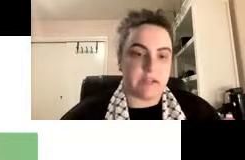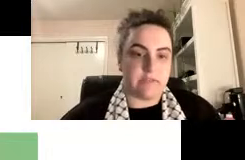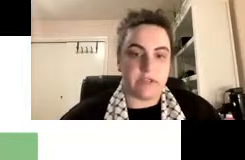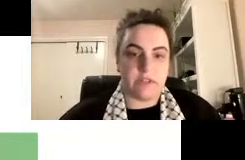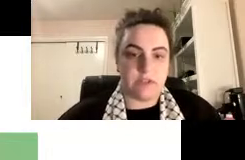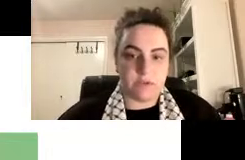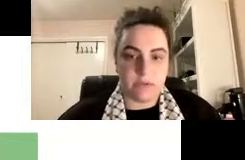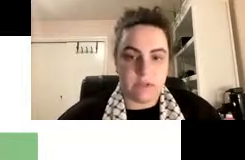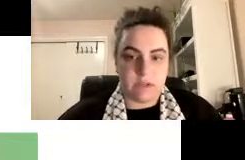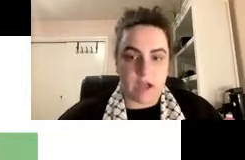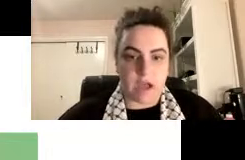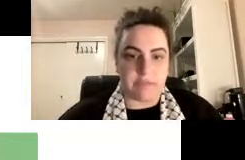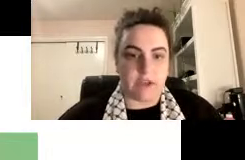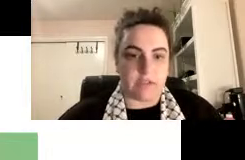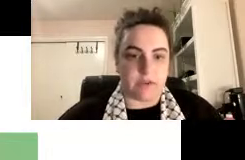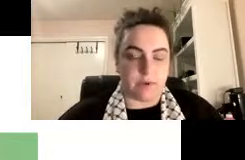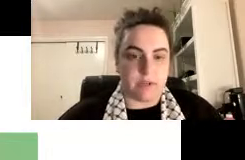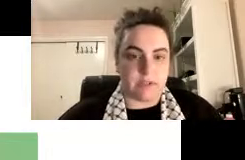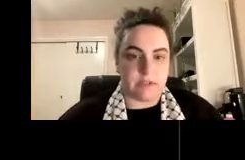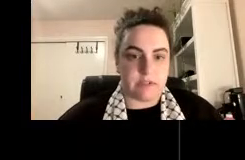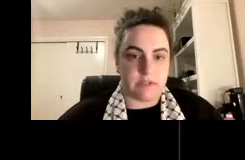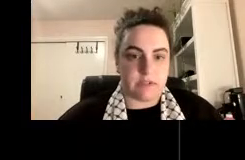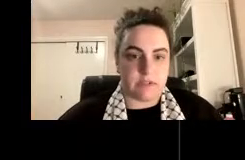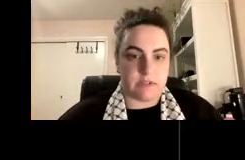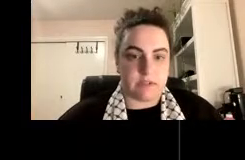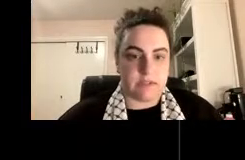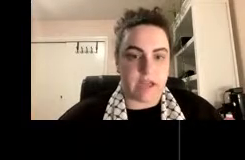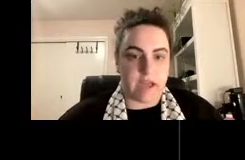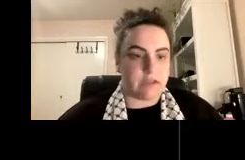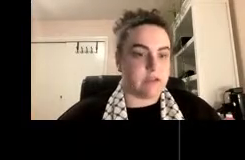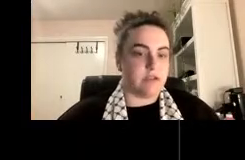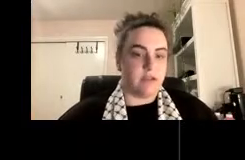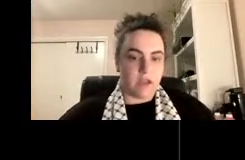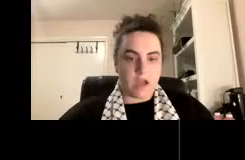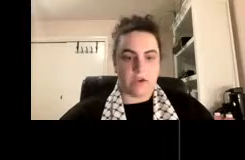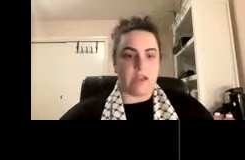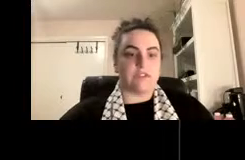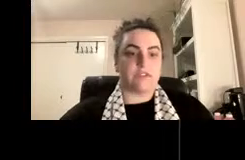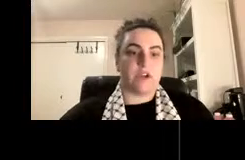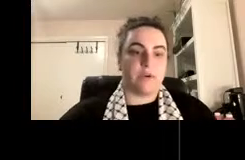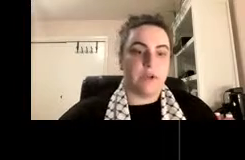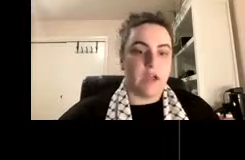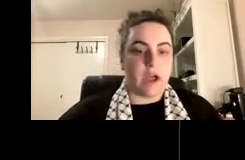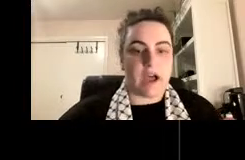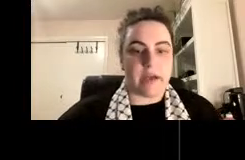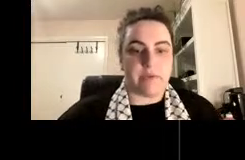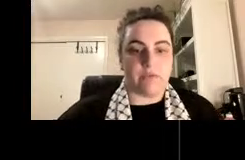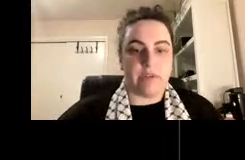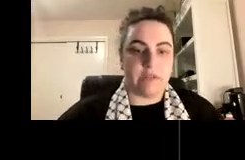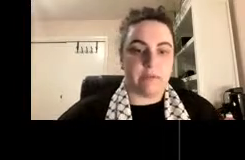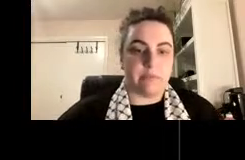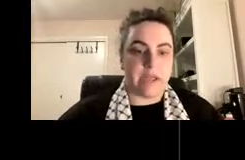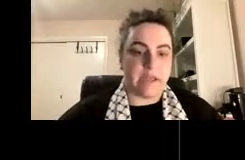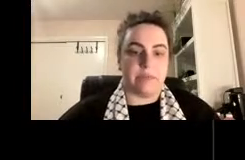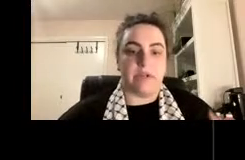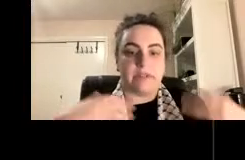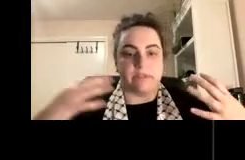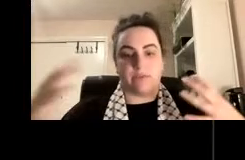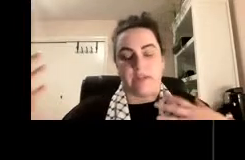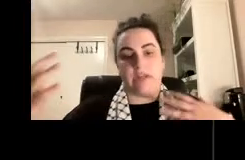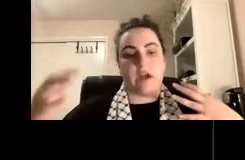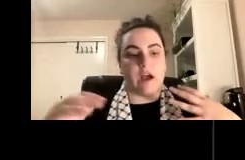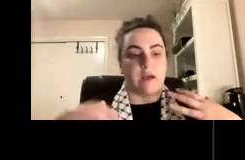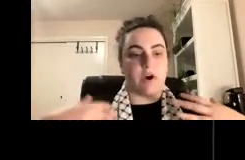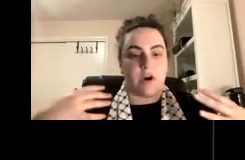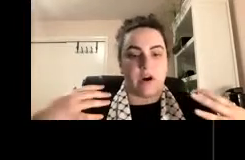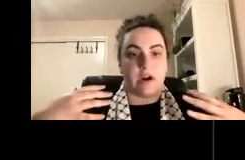Palestine FAQ, the other one. Yeah. Okay, so we made because